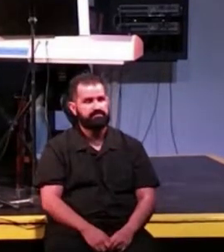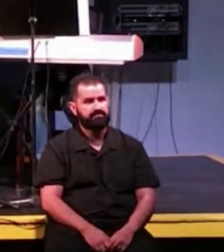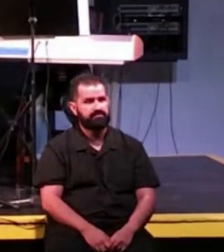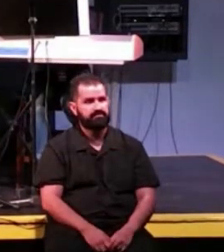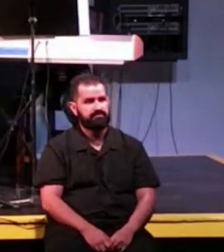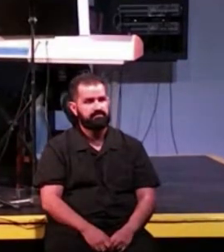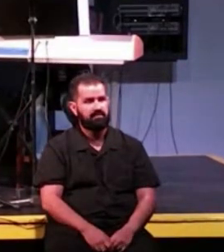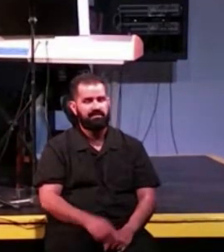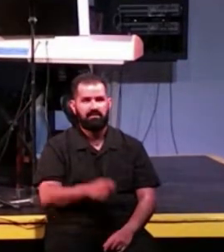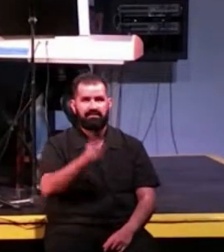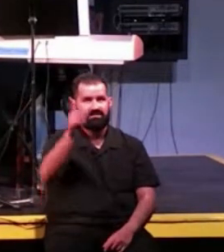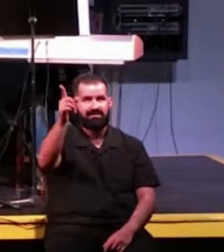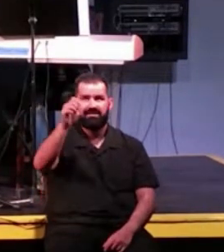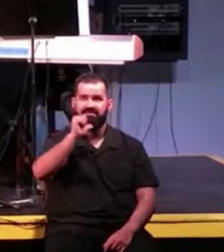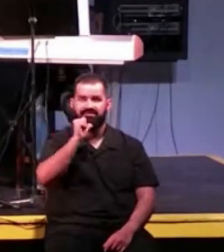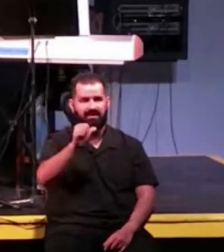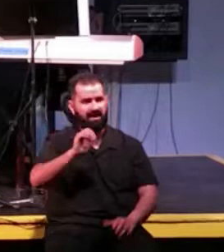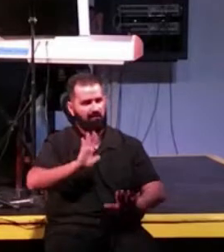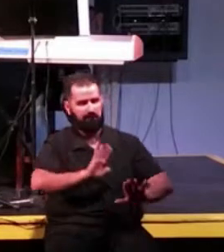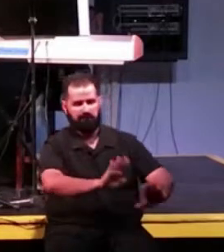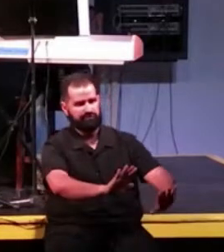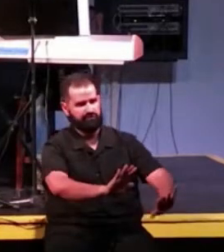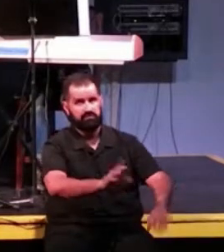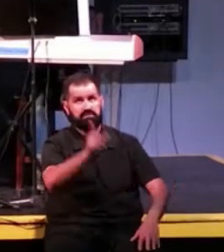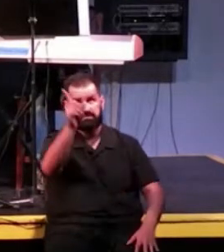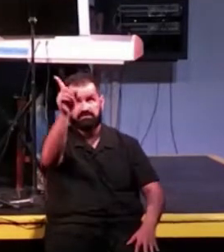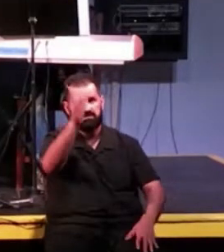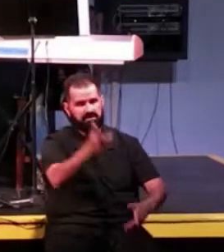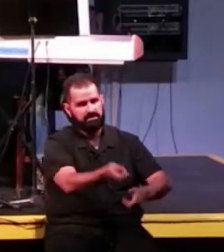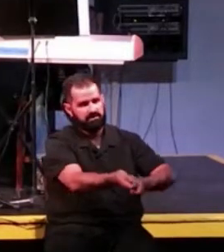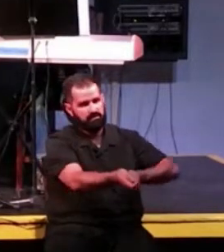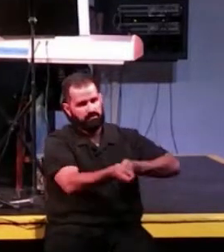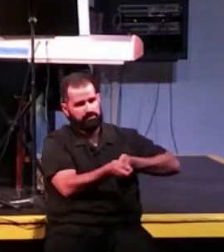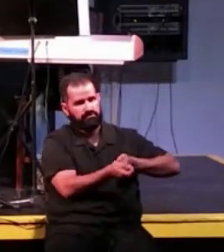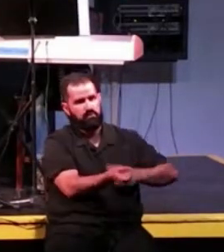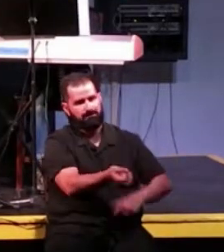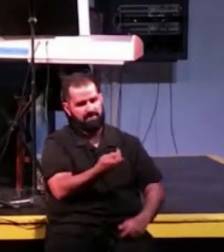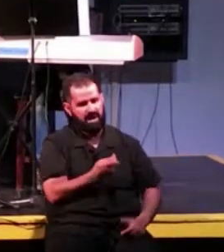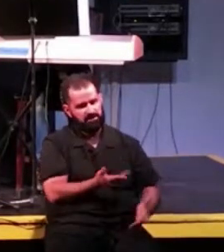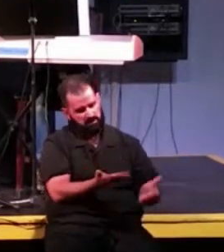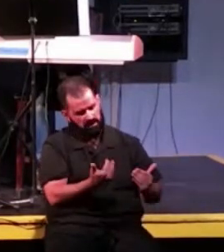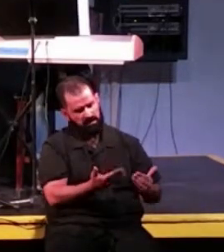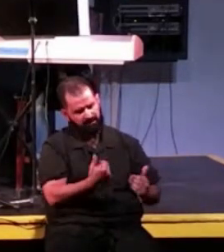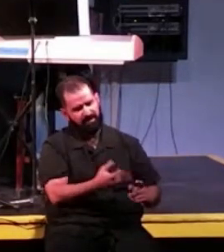He's not pushing you away. He's pulling you towards Him to come back.